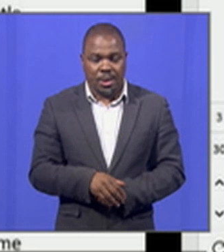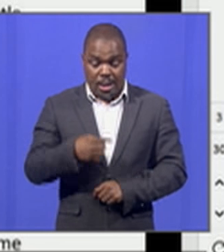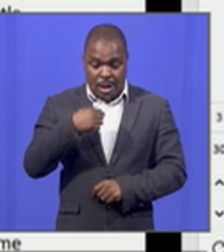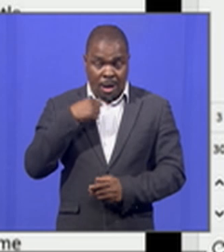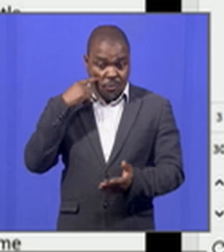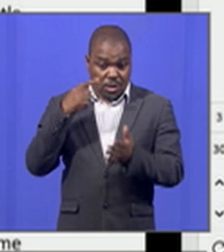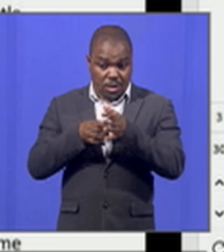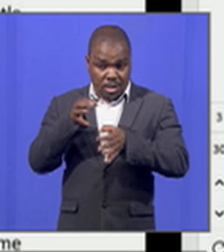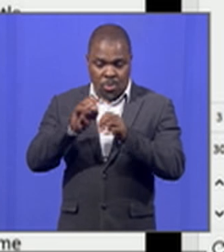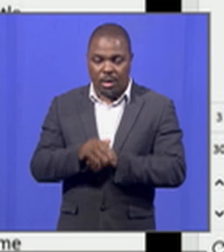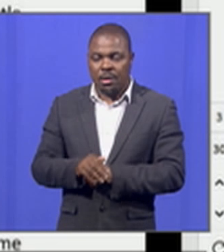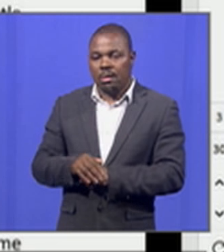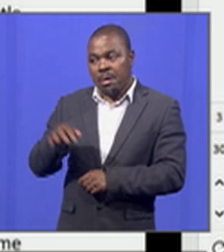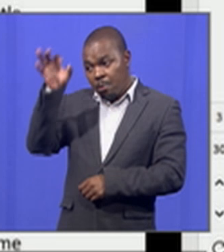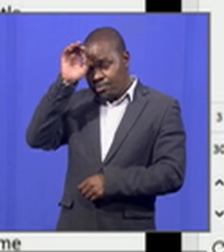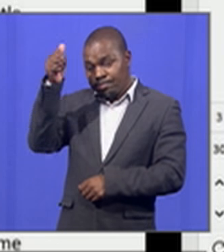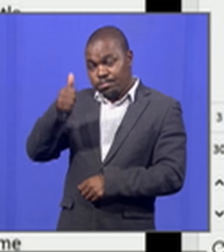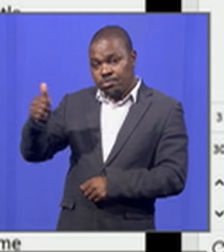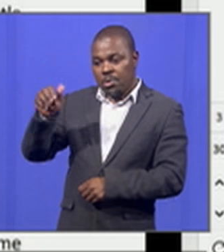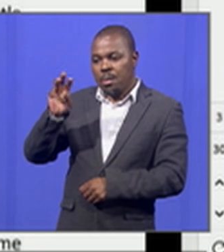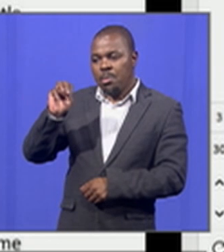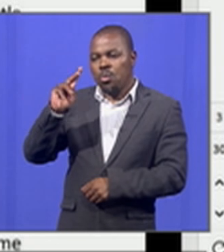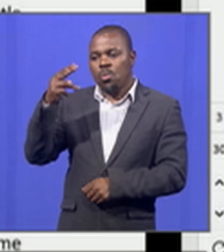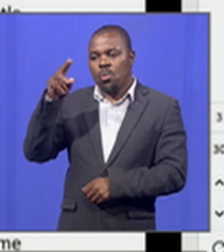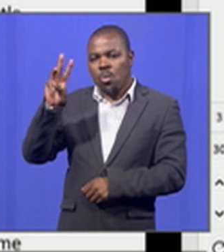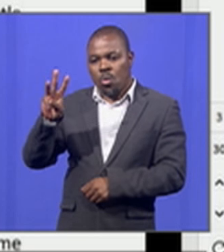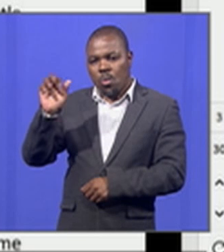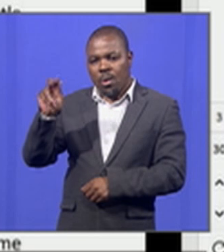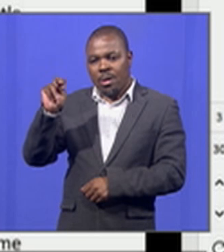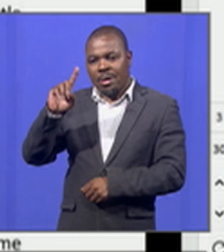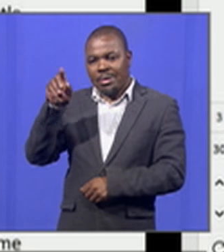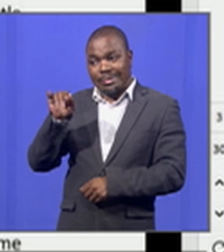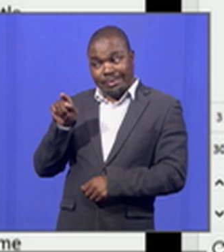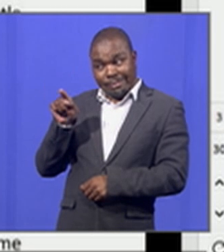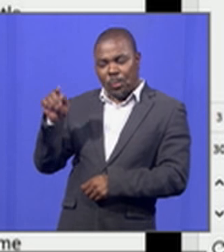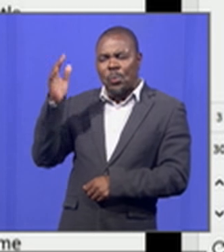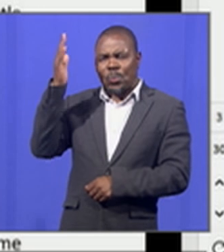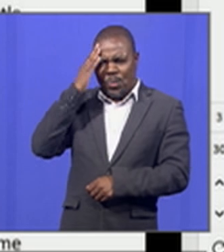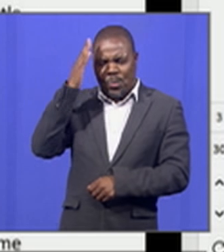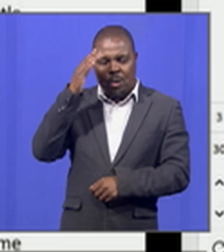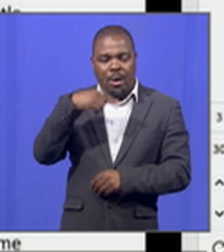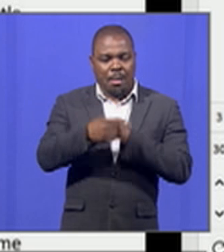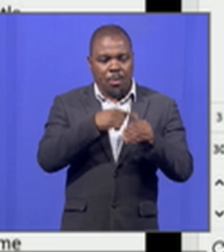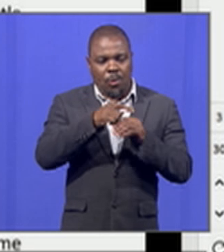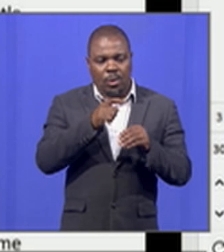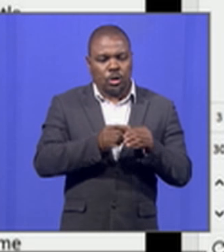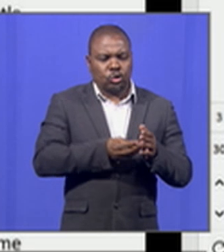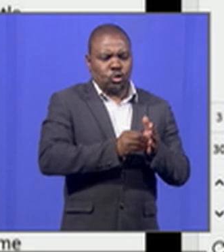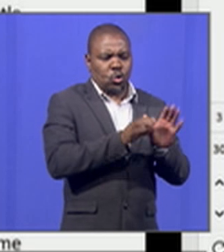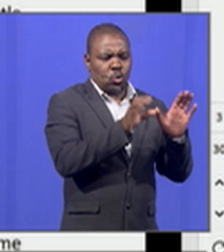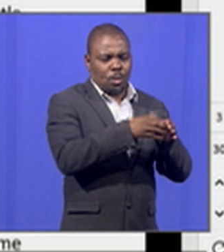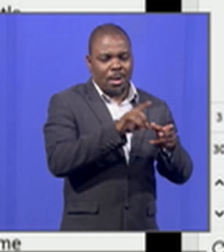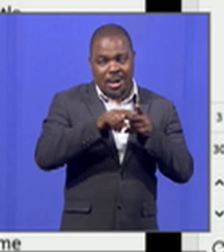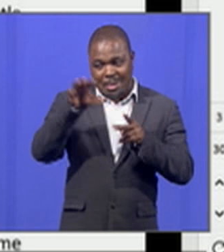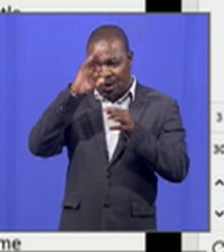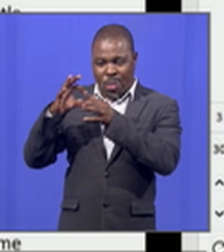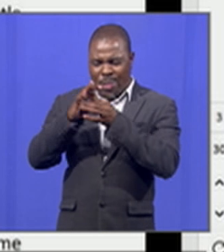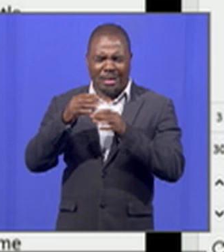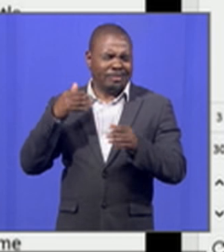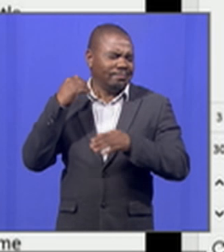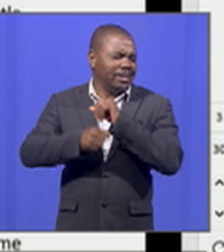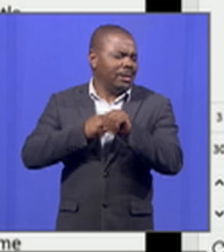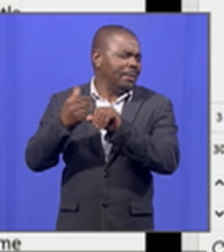evidence that General Mkhwanazi has known about the links between organized crime and the police for many years. O'Sullivan o